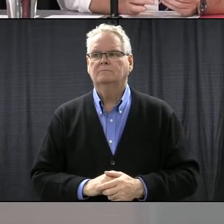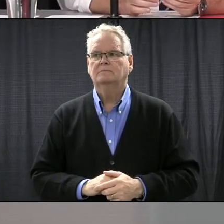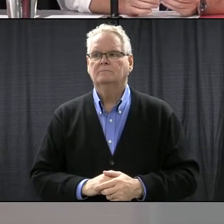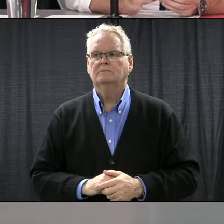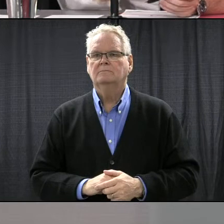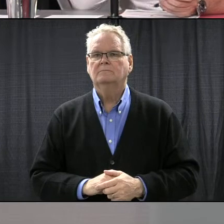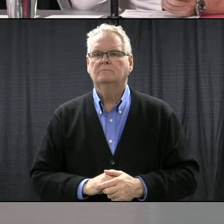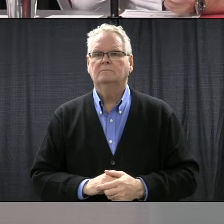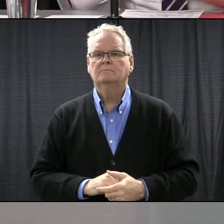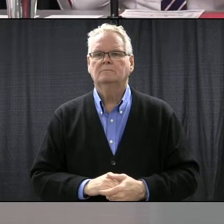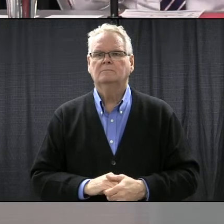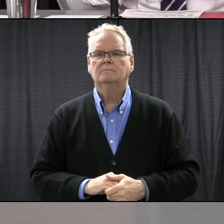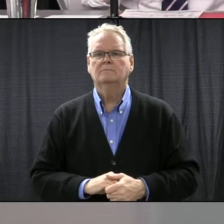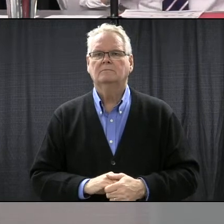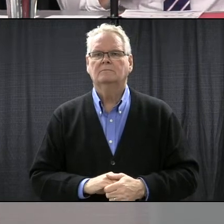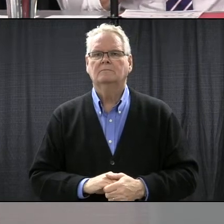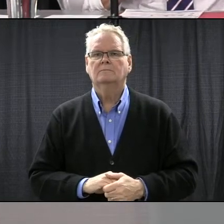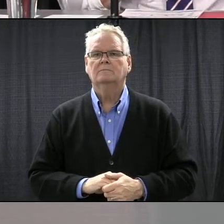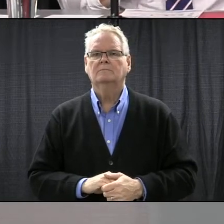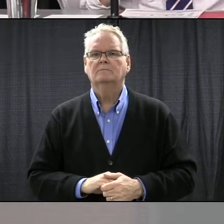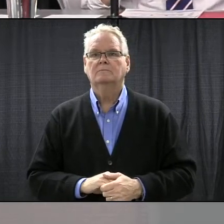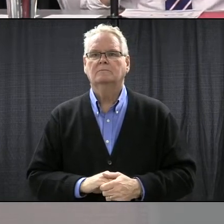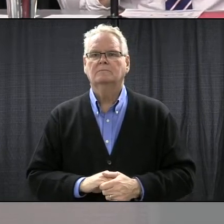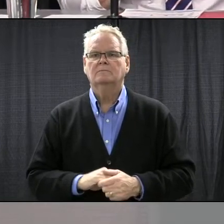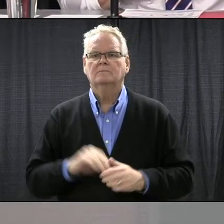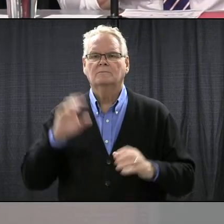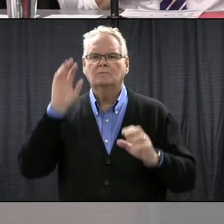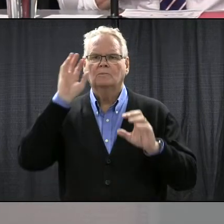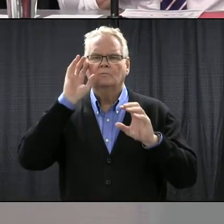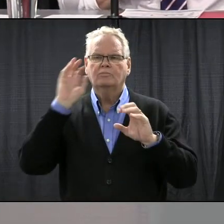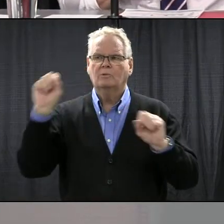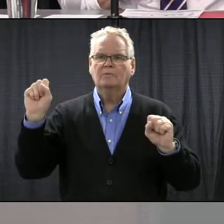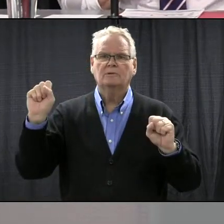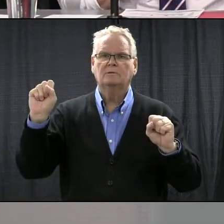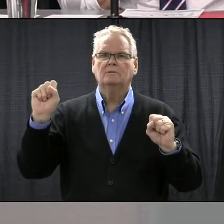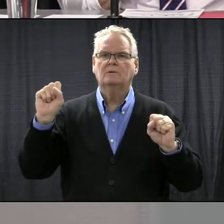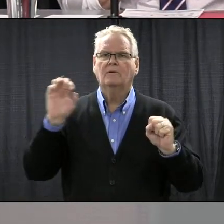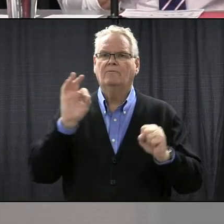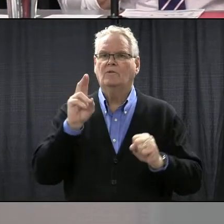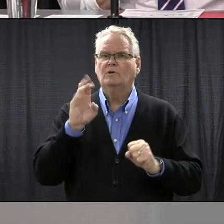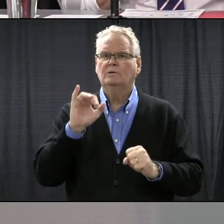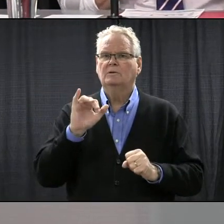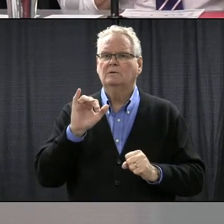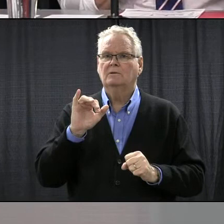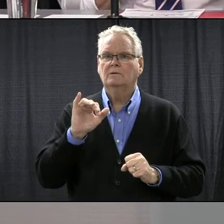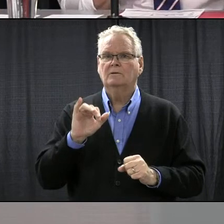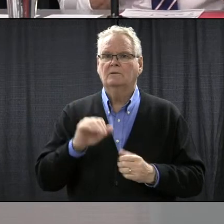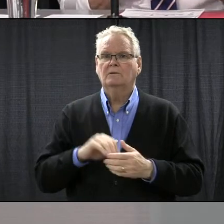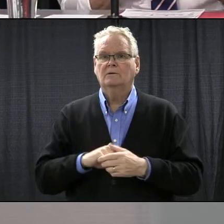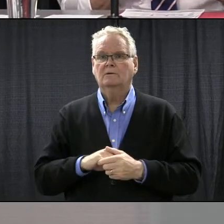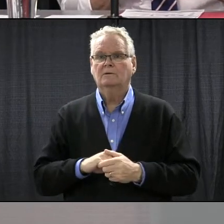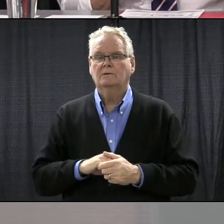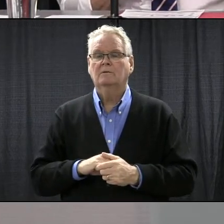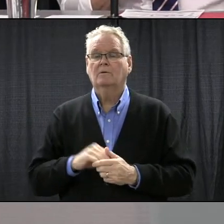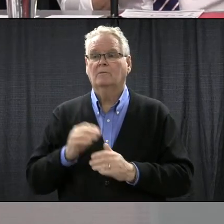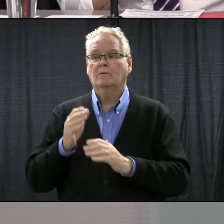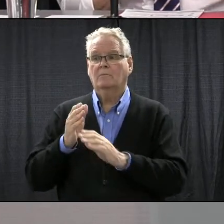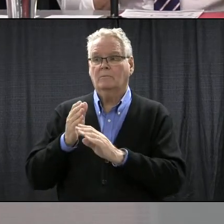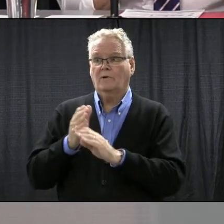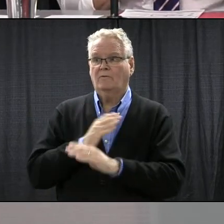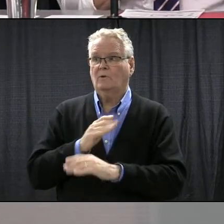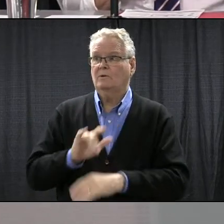that? So you can avail of or I don't know if you want to, Dr. Fisher, you can avail of a pre-departure COVID test if you're partially